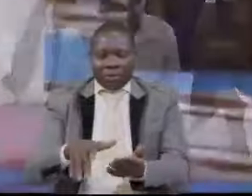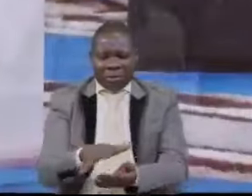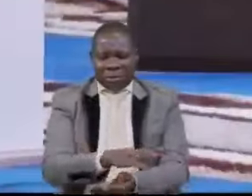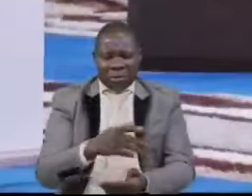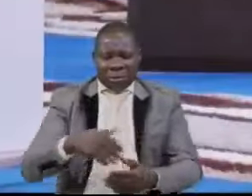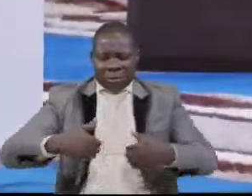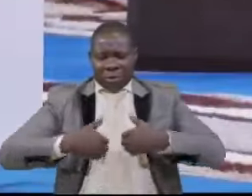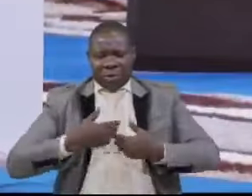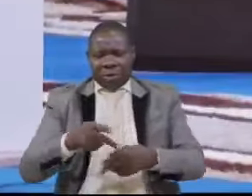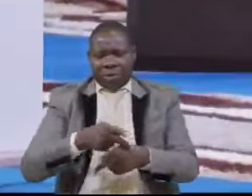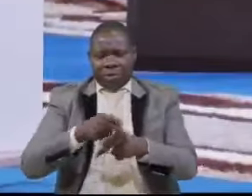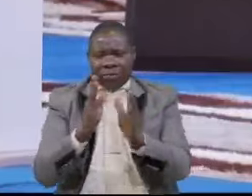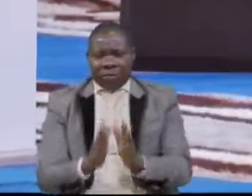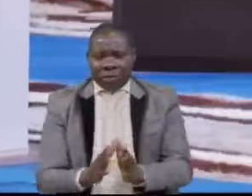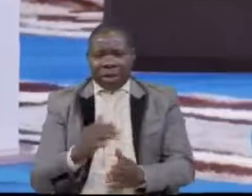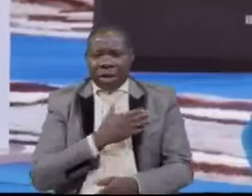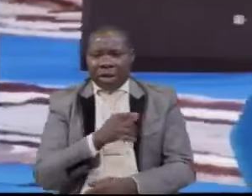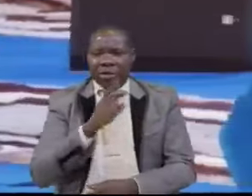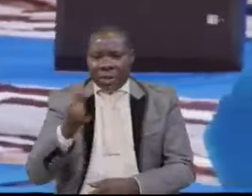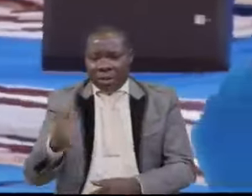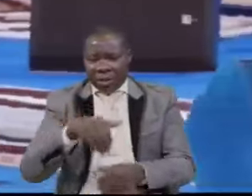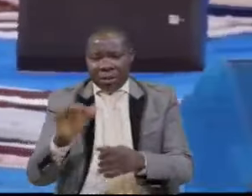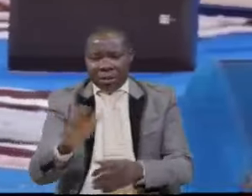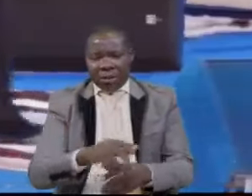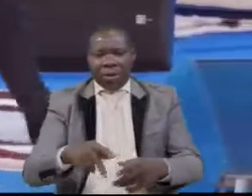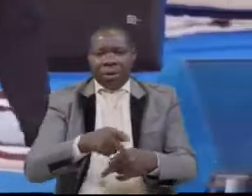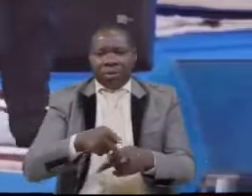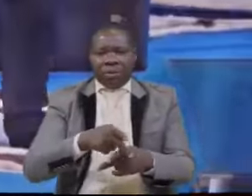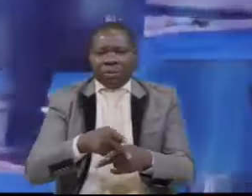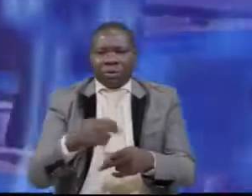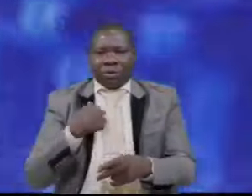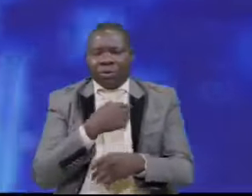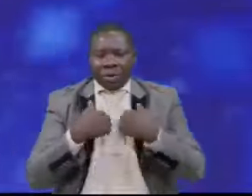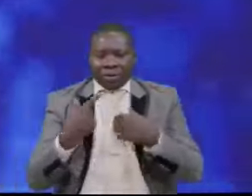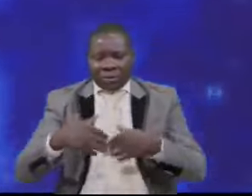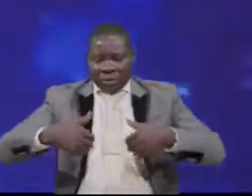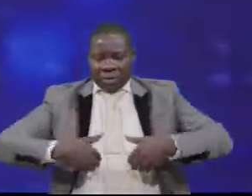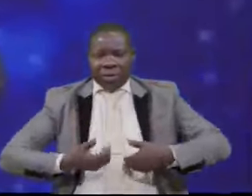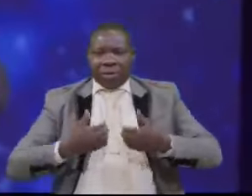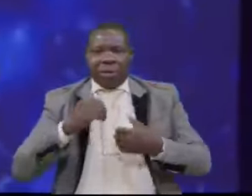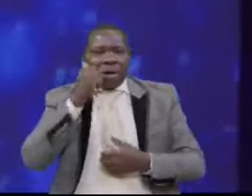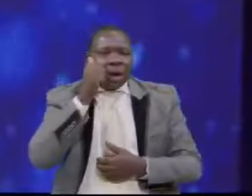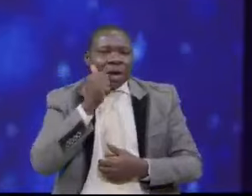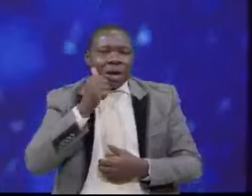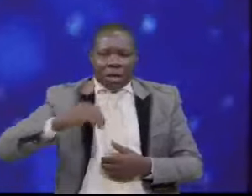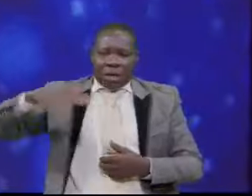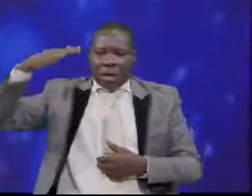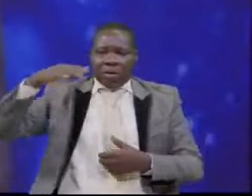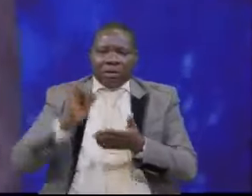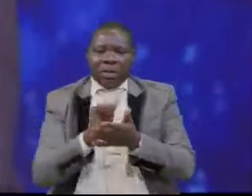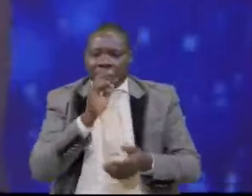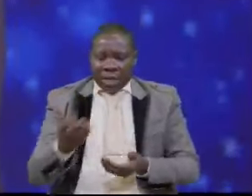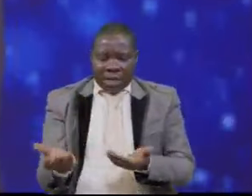your profession. And we have the young adults who are here. We're actually ranging from